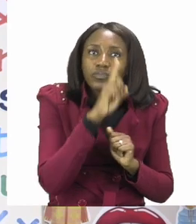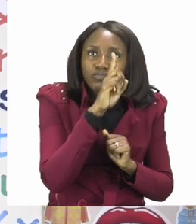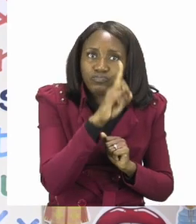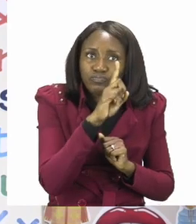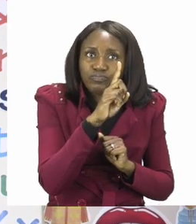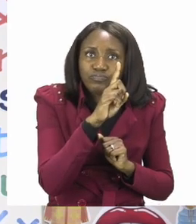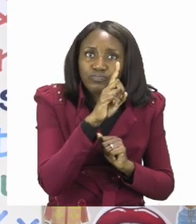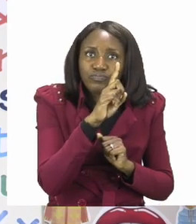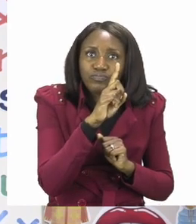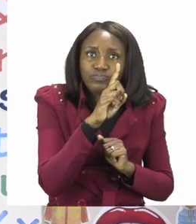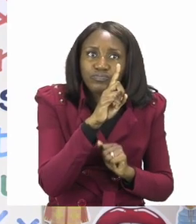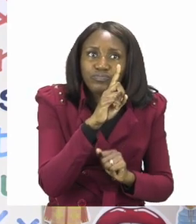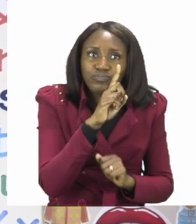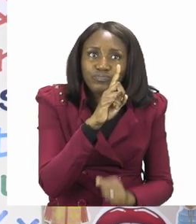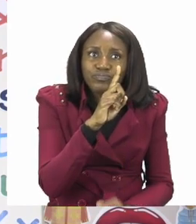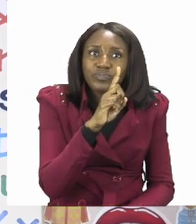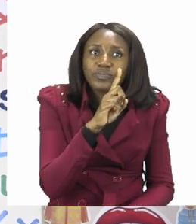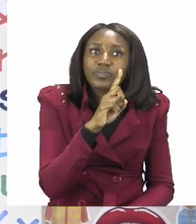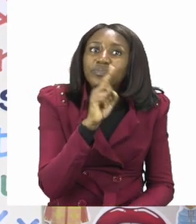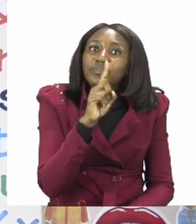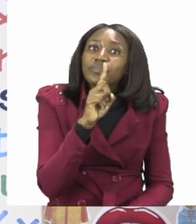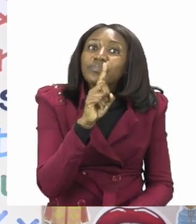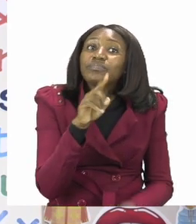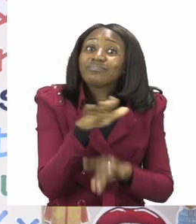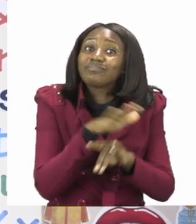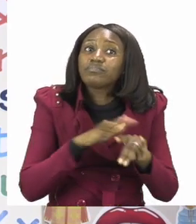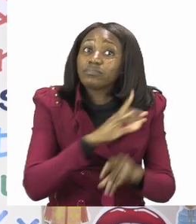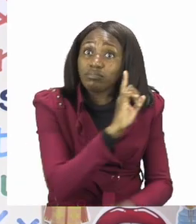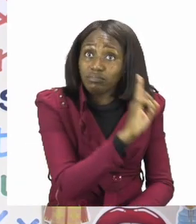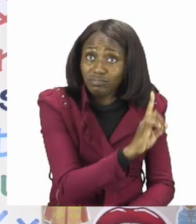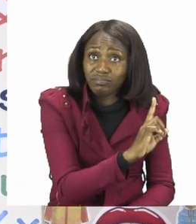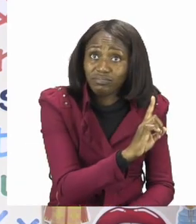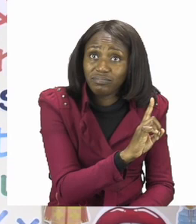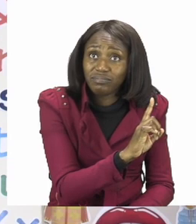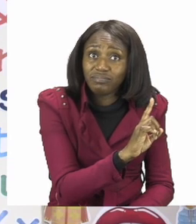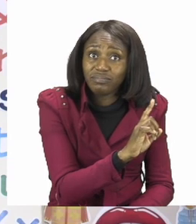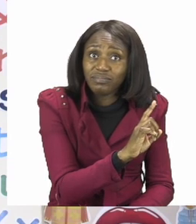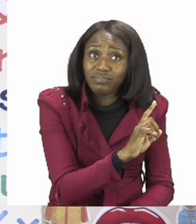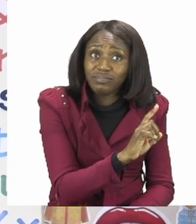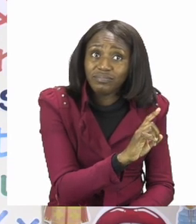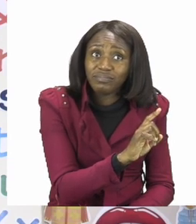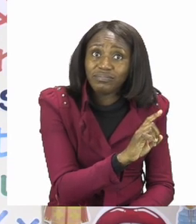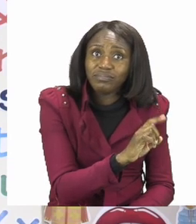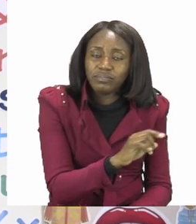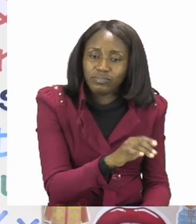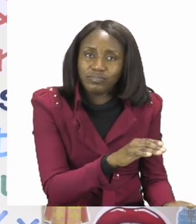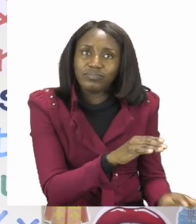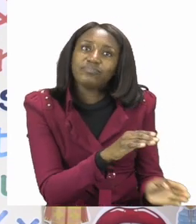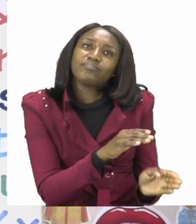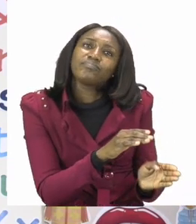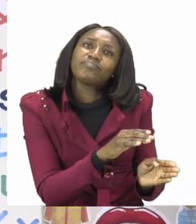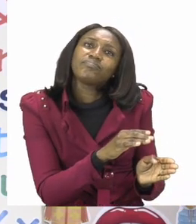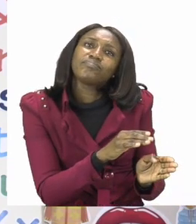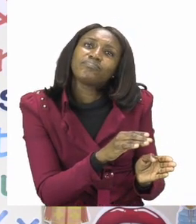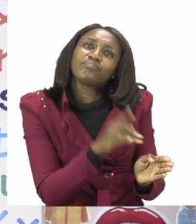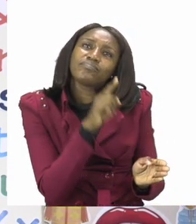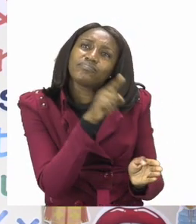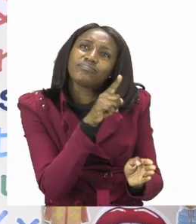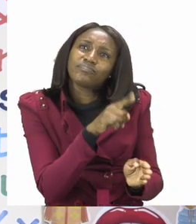coin, which is only one, and an animal, which is also only one. So we call